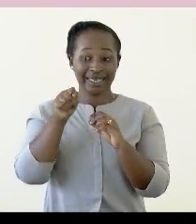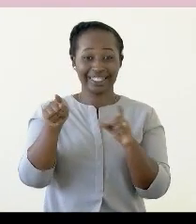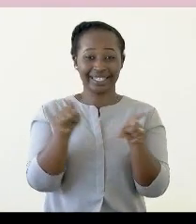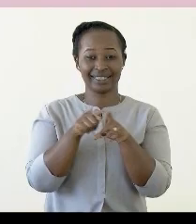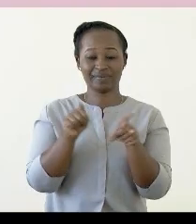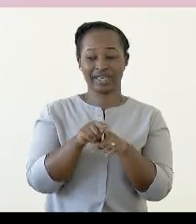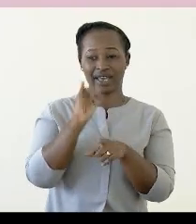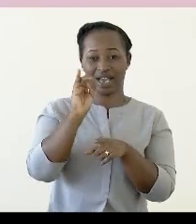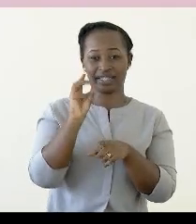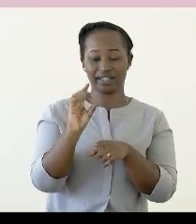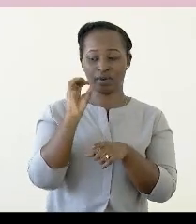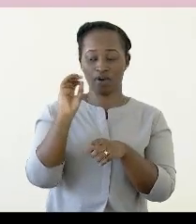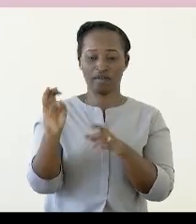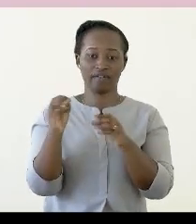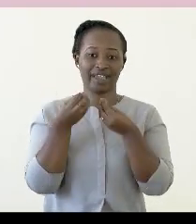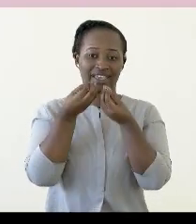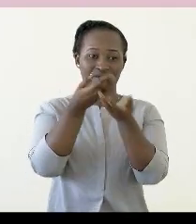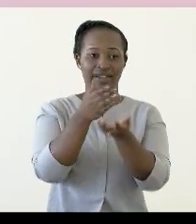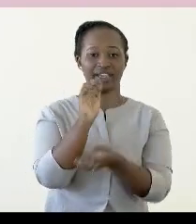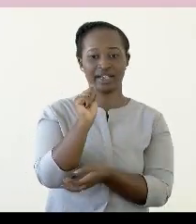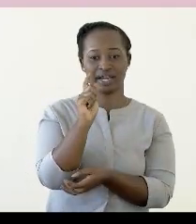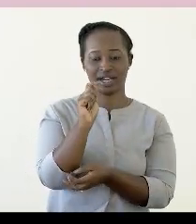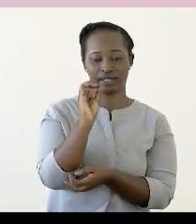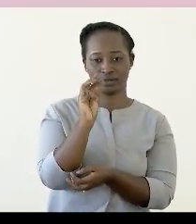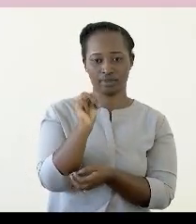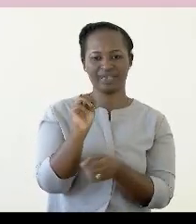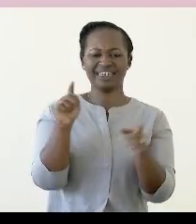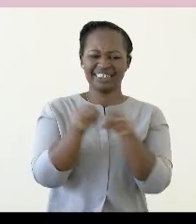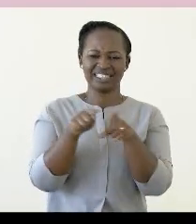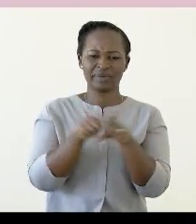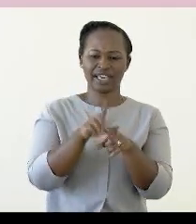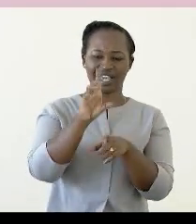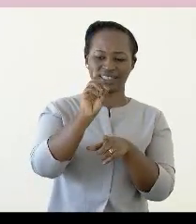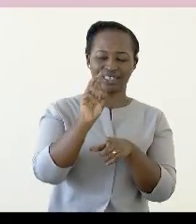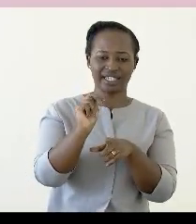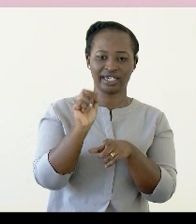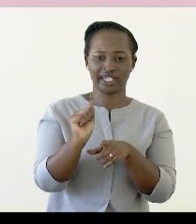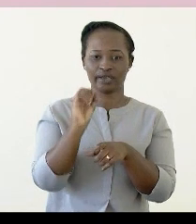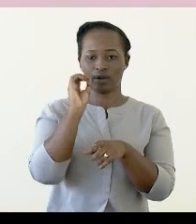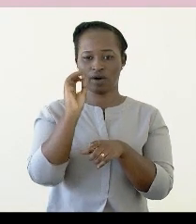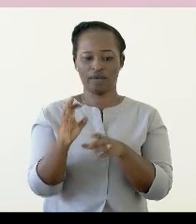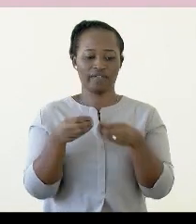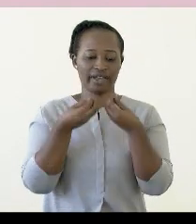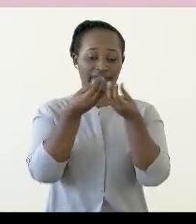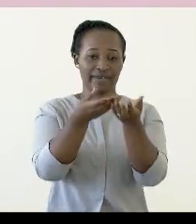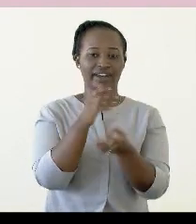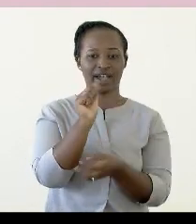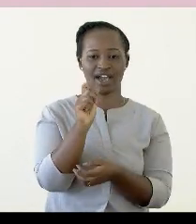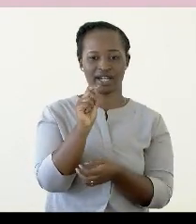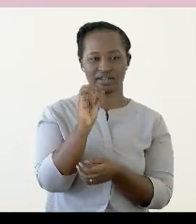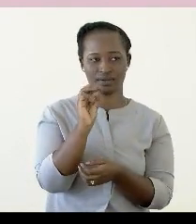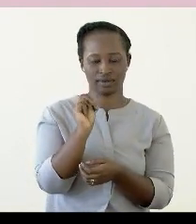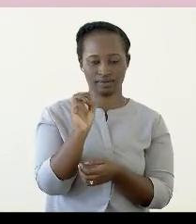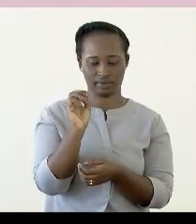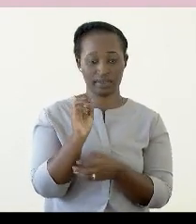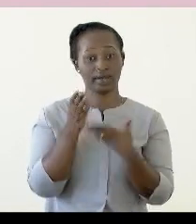of a given atom. It's like the DNA of a given atom. So atoms which